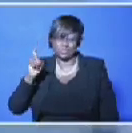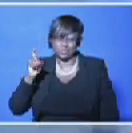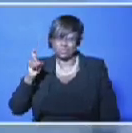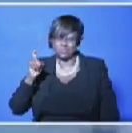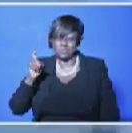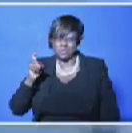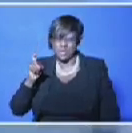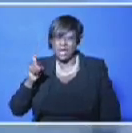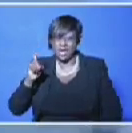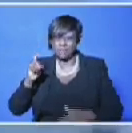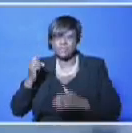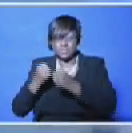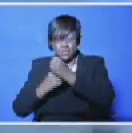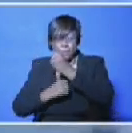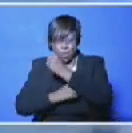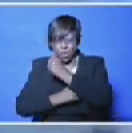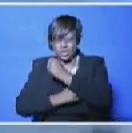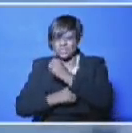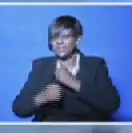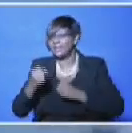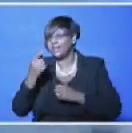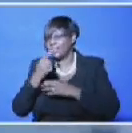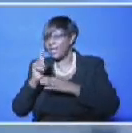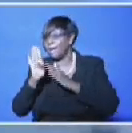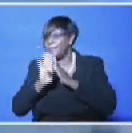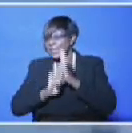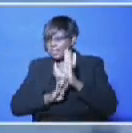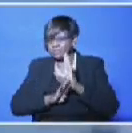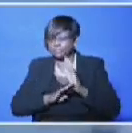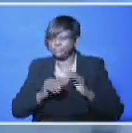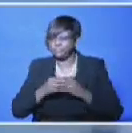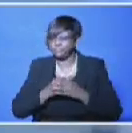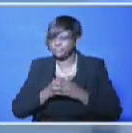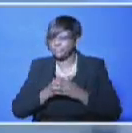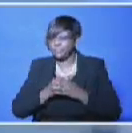problem area. It is a problem area